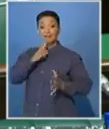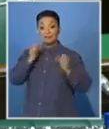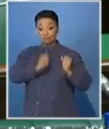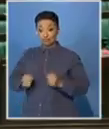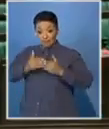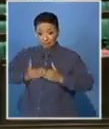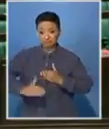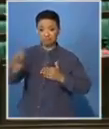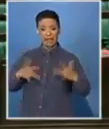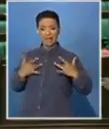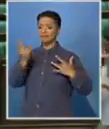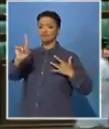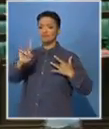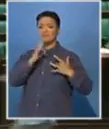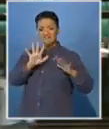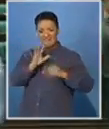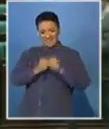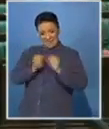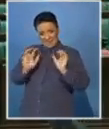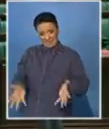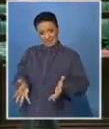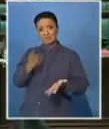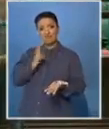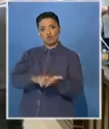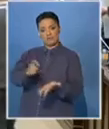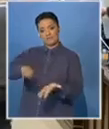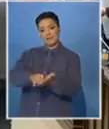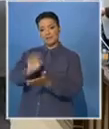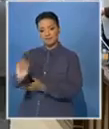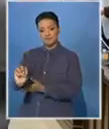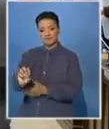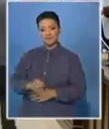matter. Lukhanyo Chalada, SABC News, Parliament.